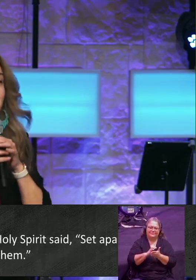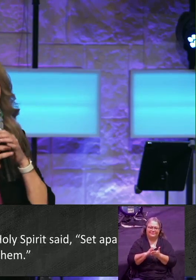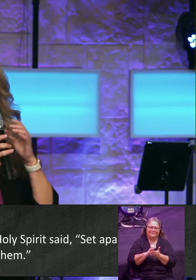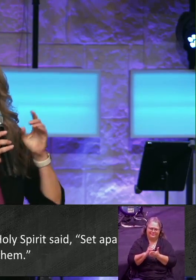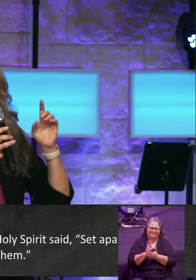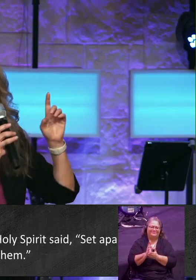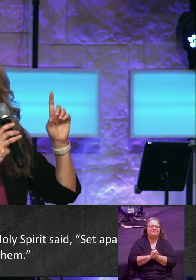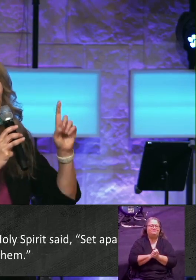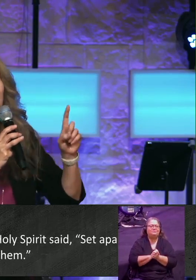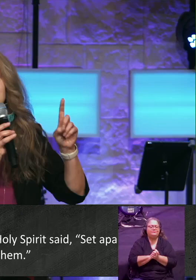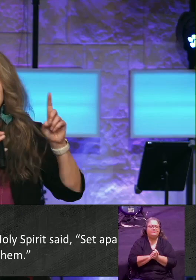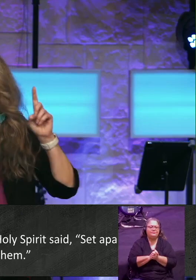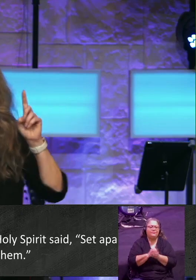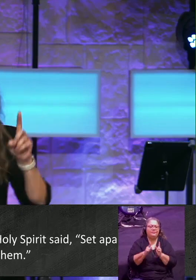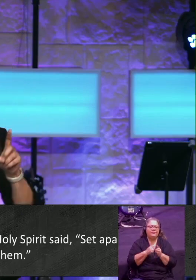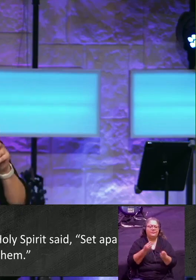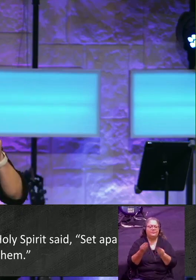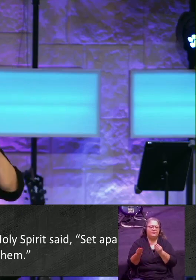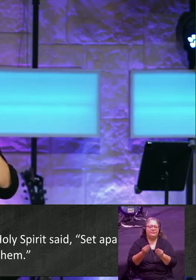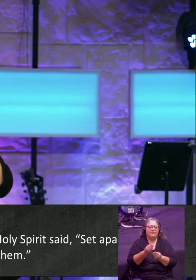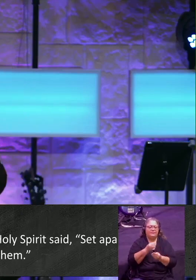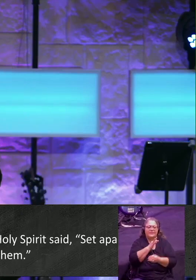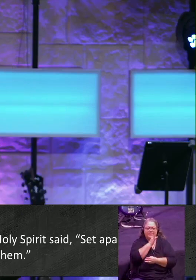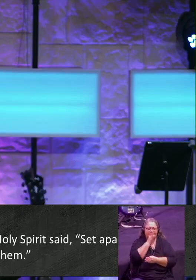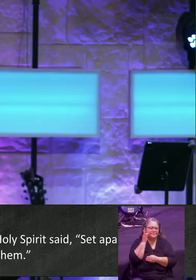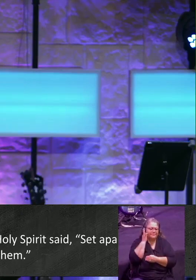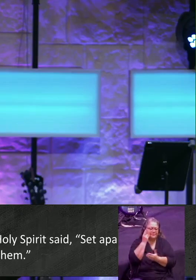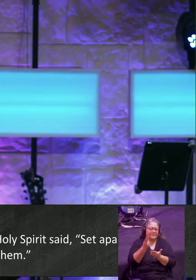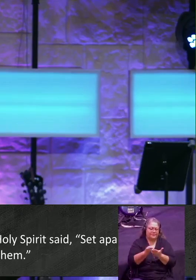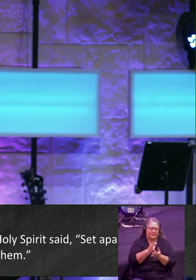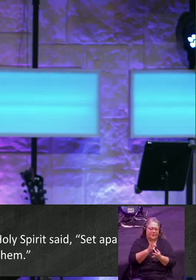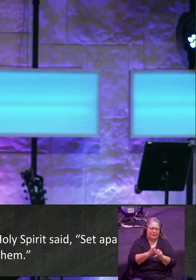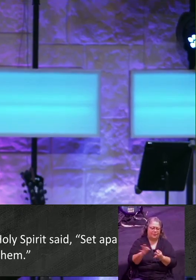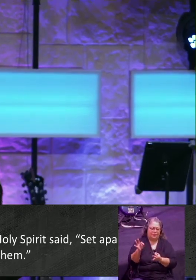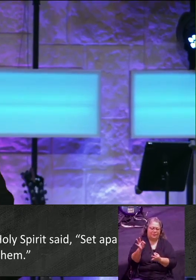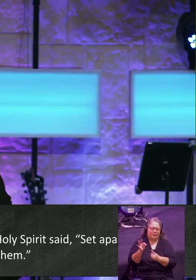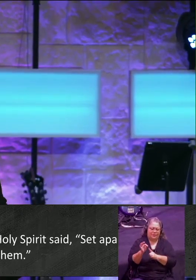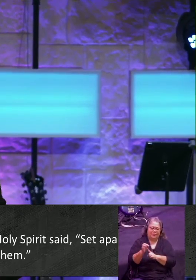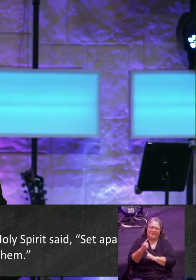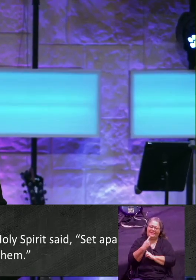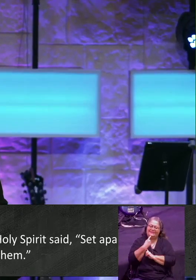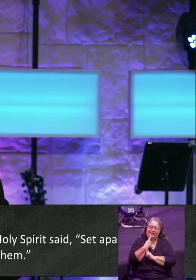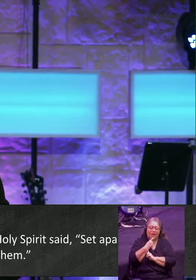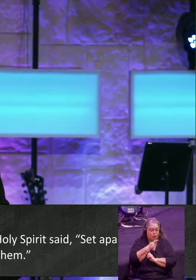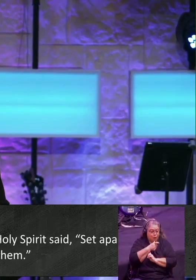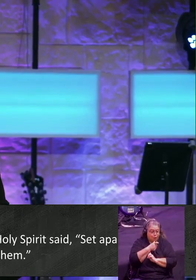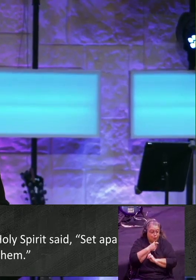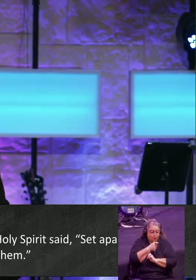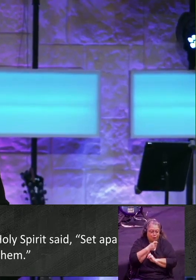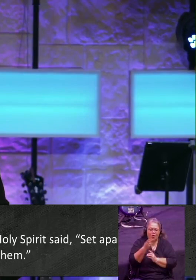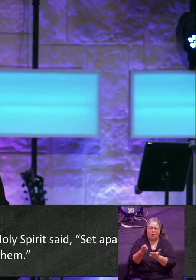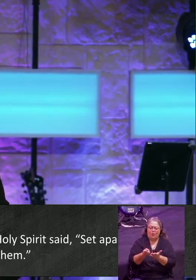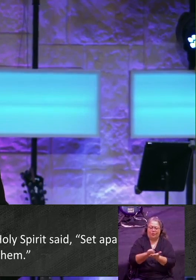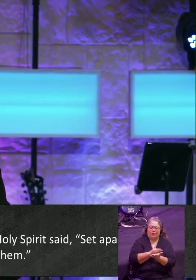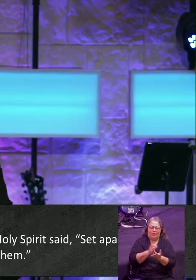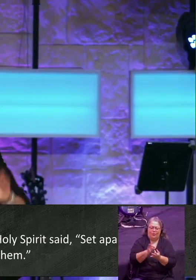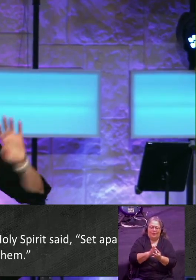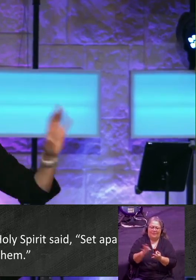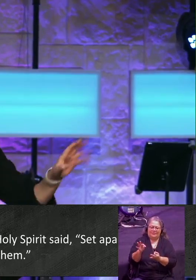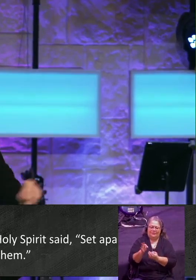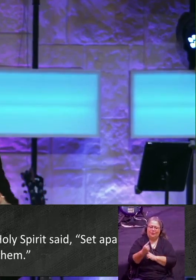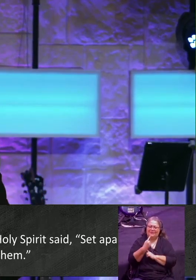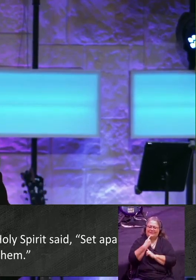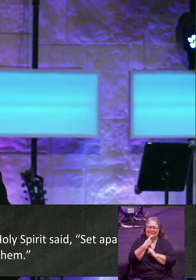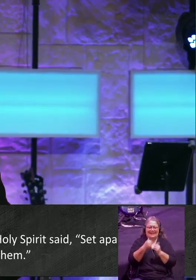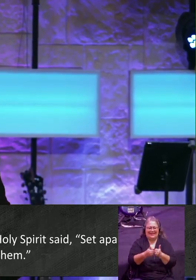fasted, the Holy Spirit said. Who said? The Holy Spirit said,